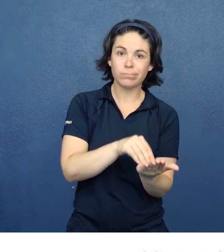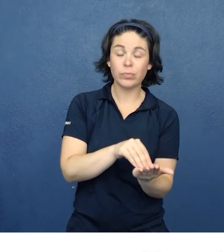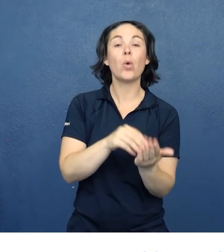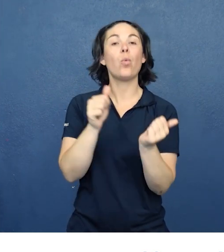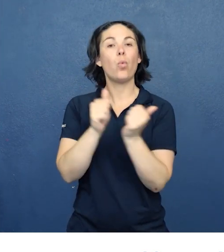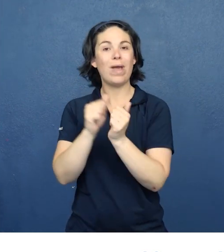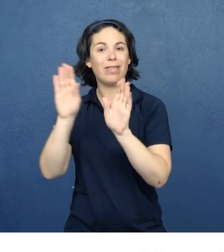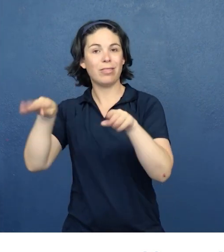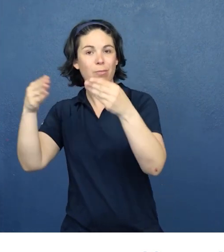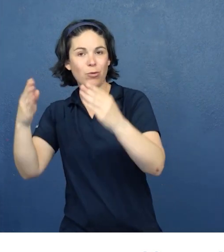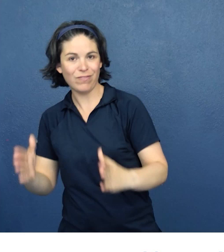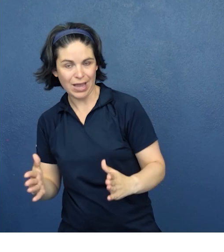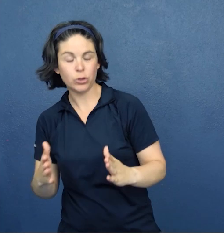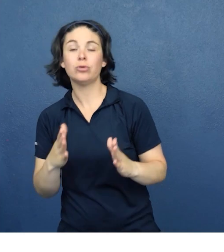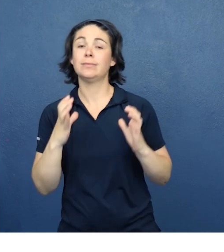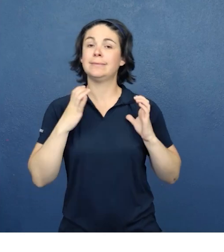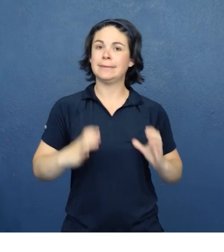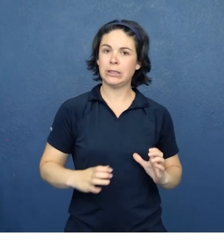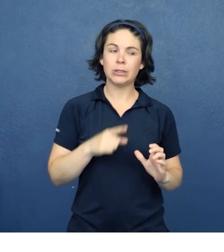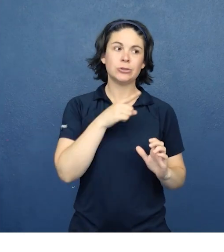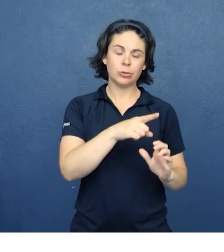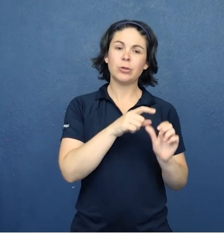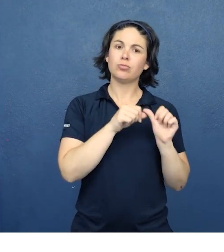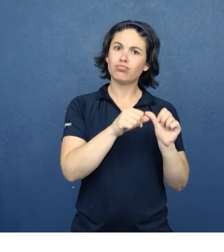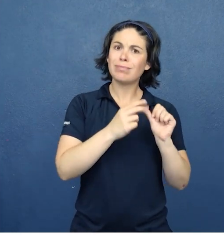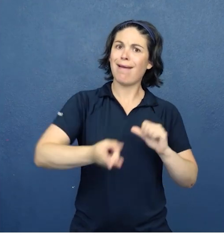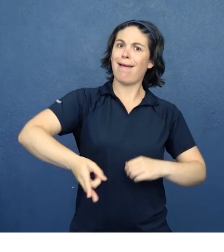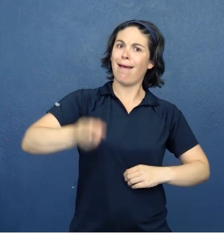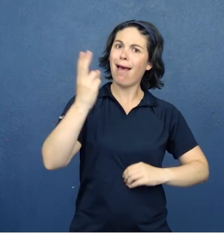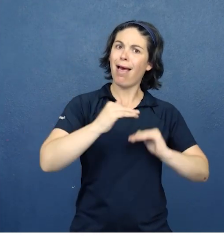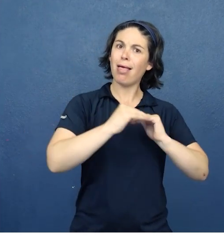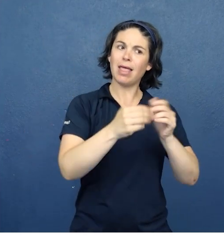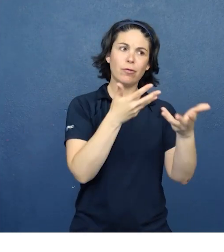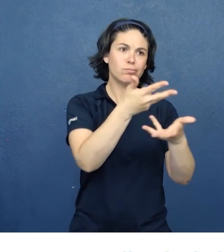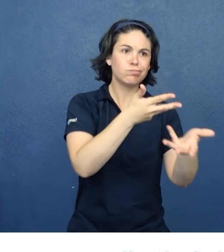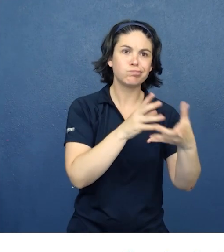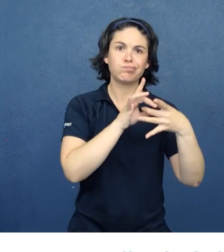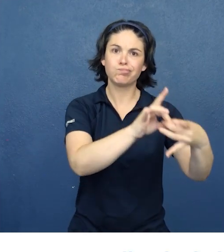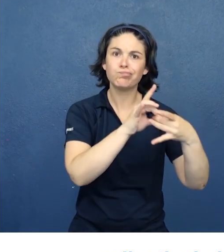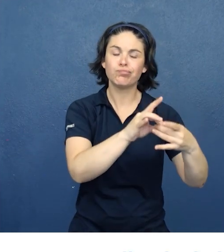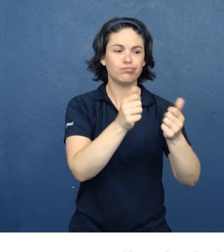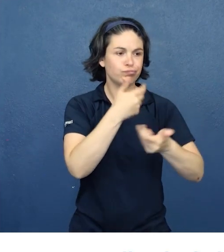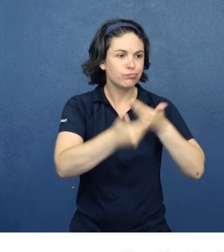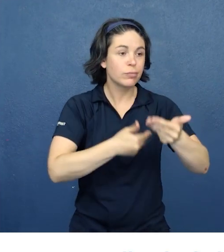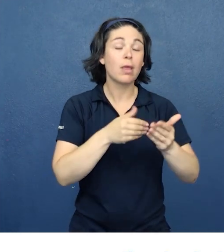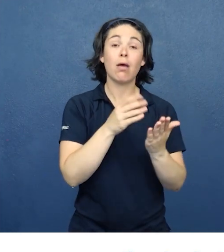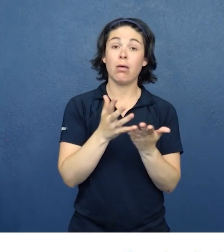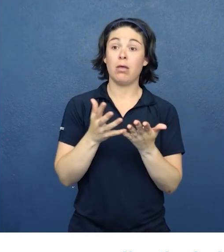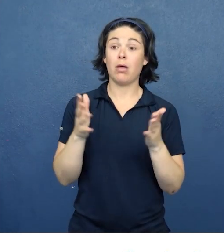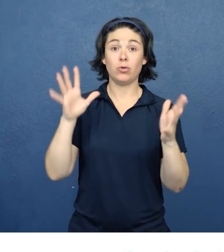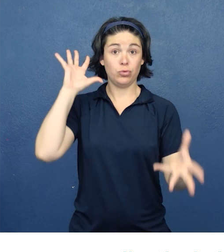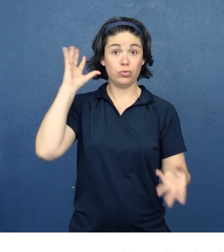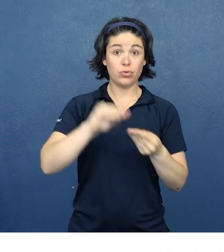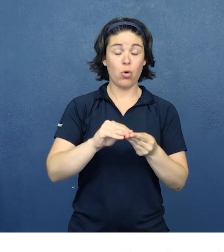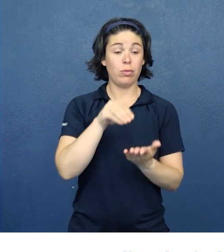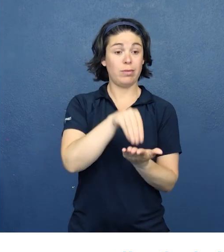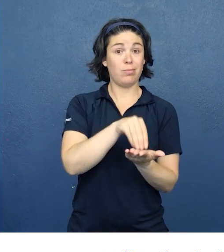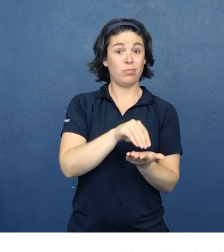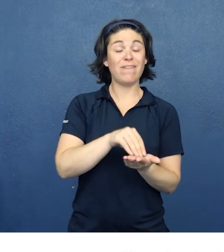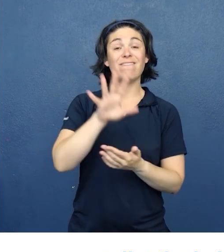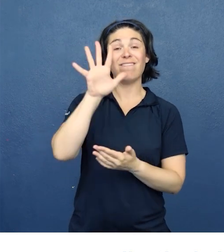participating provider, with the consumers sustaining a high level of engagement, collectively logging